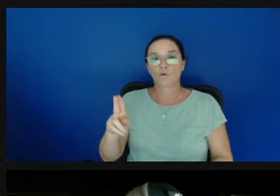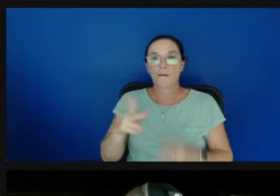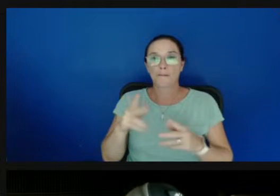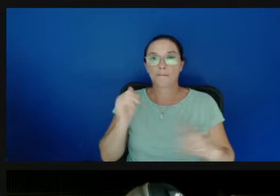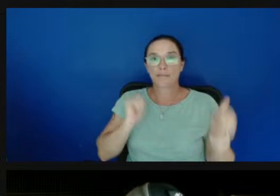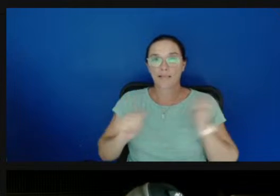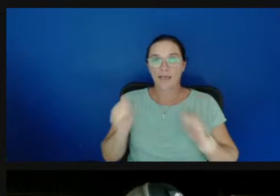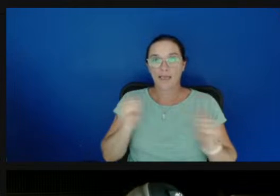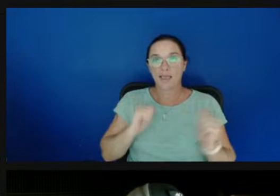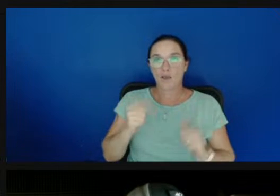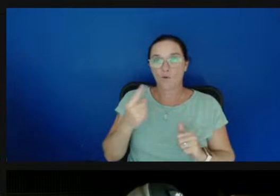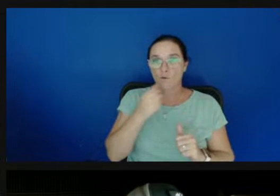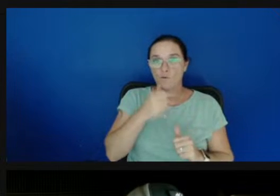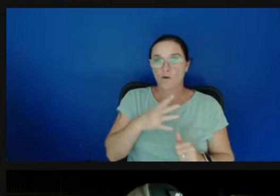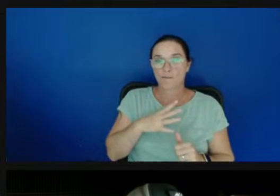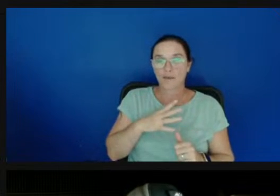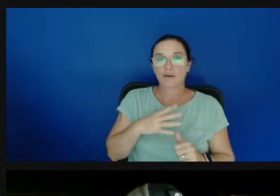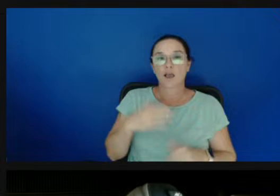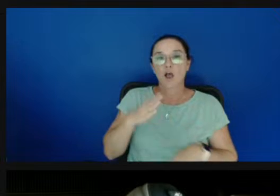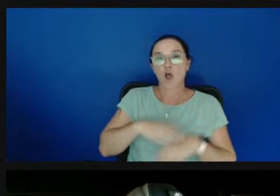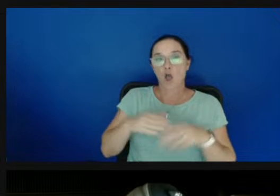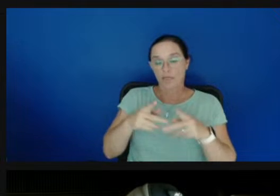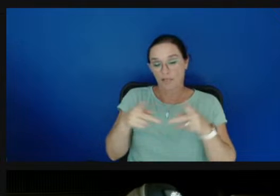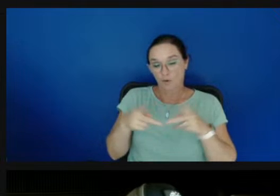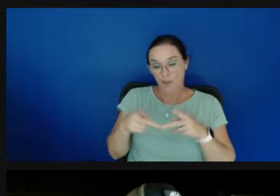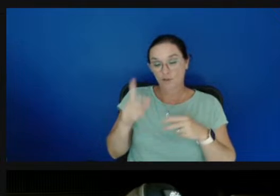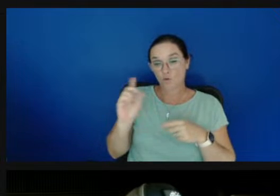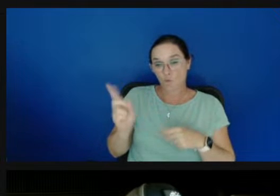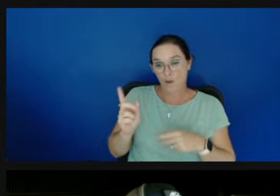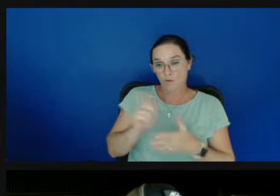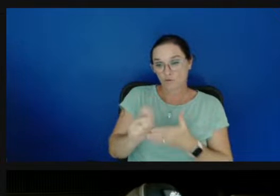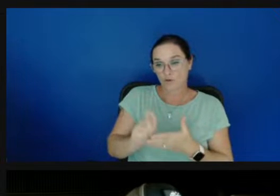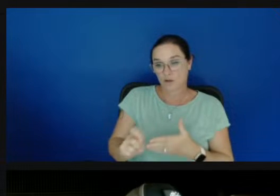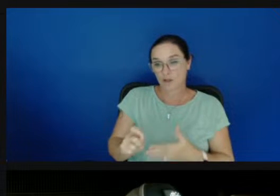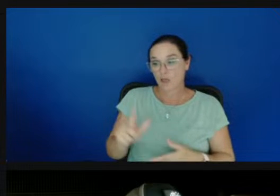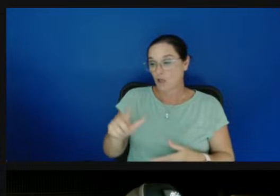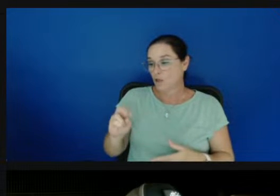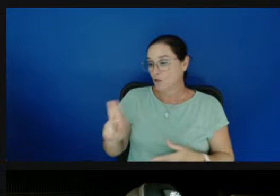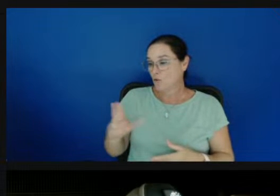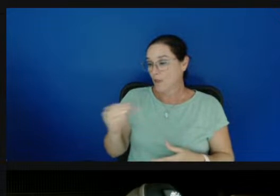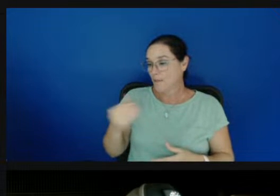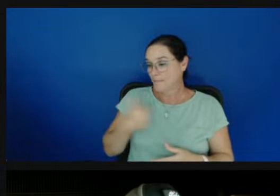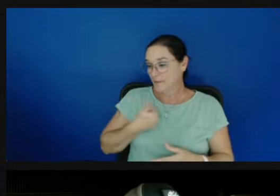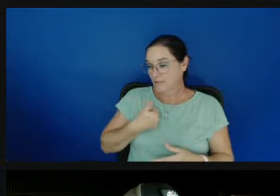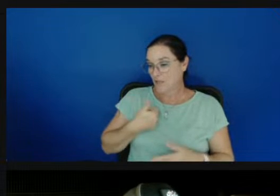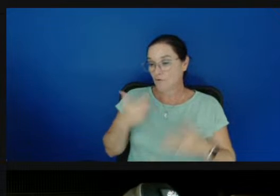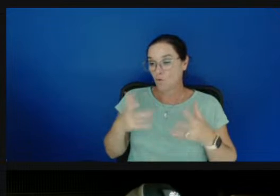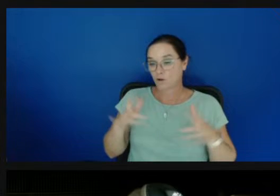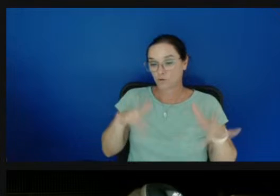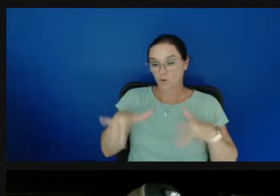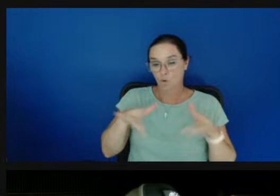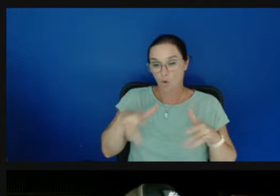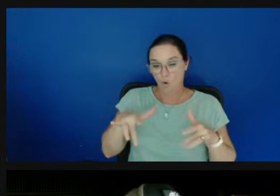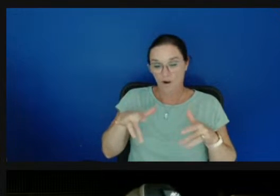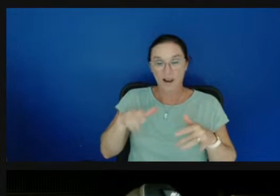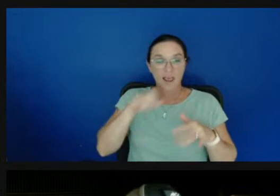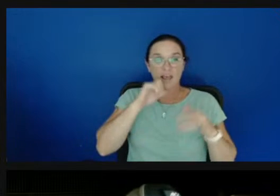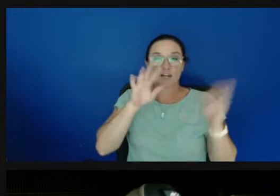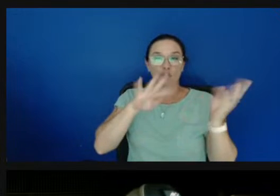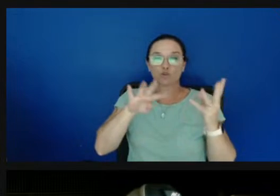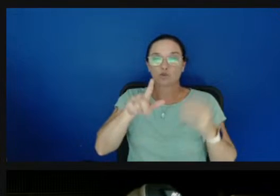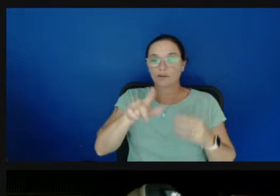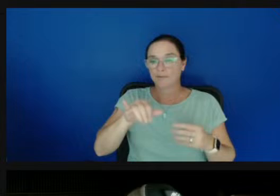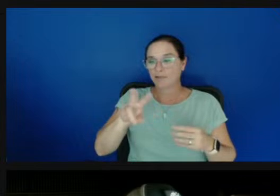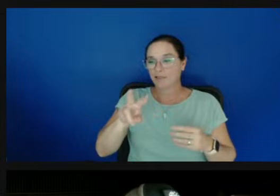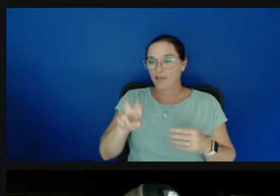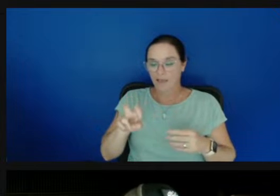where the diary was written. So Lou and I hope to record this. It will not be streaming live since it's the reception. And eventually, someday, we hope